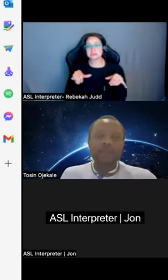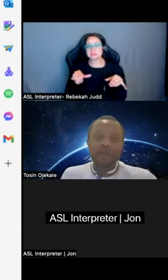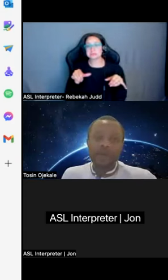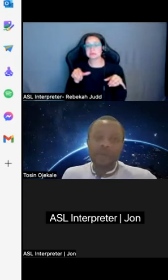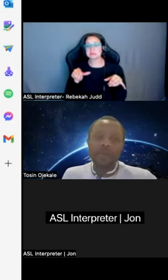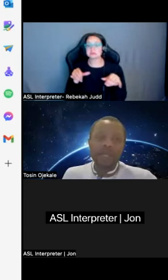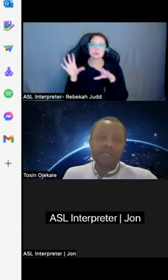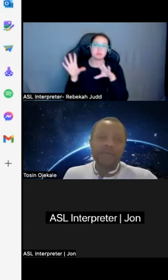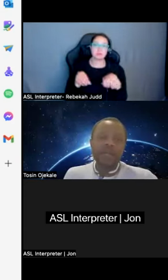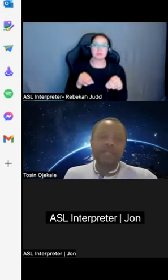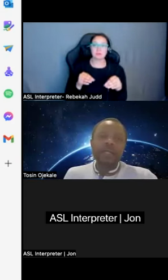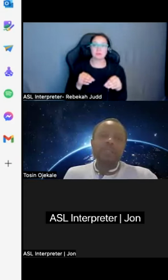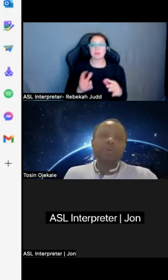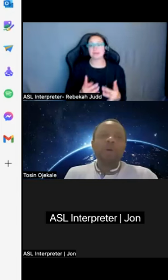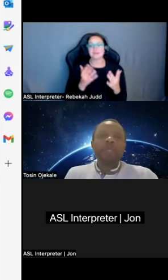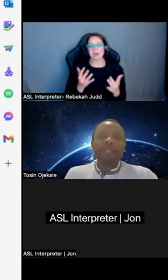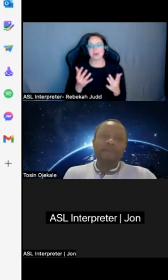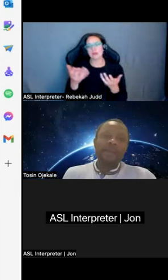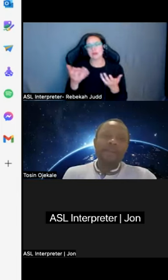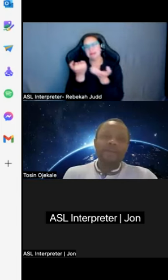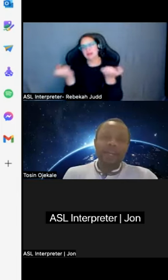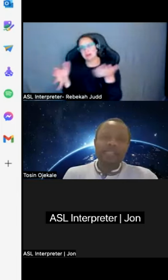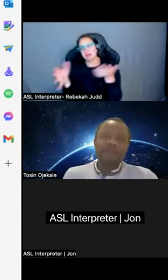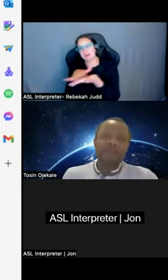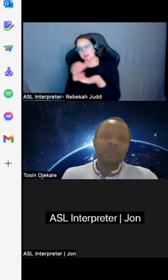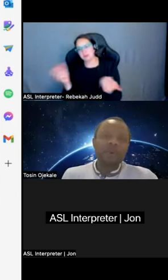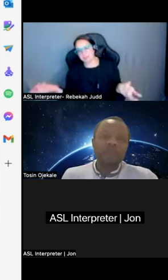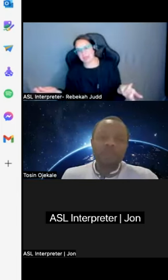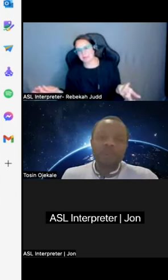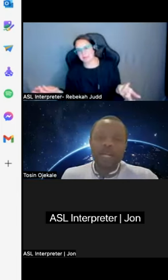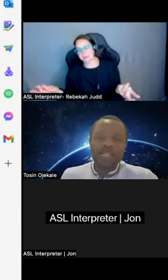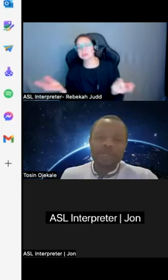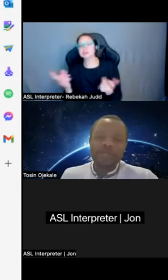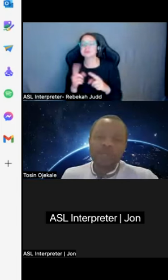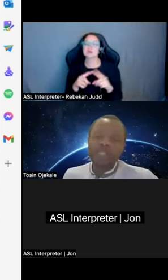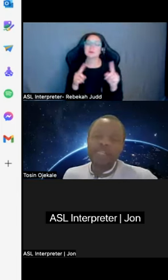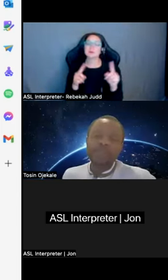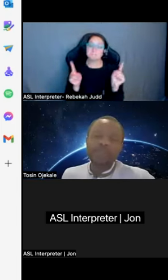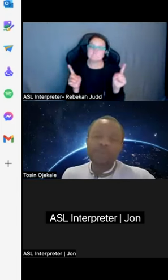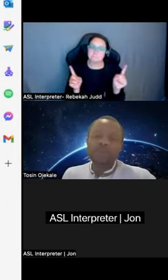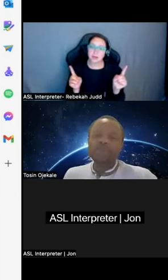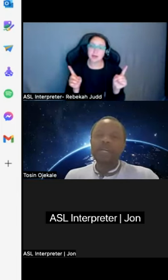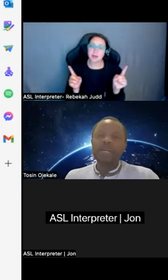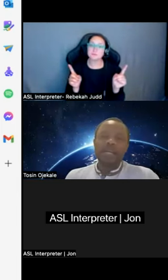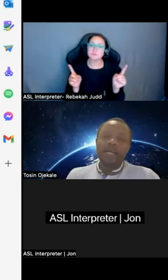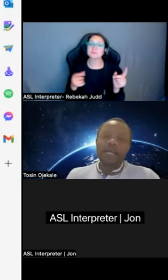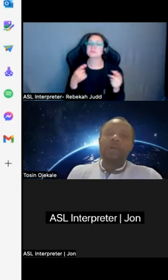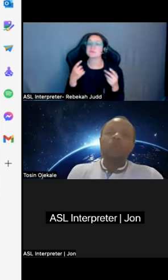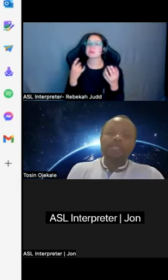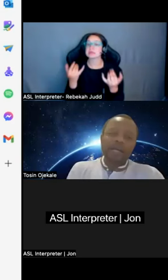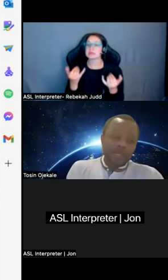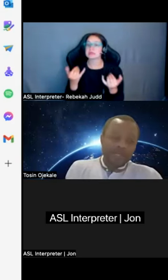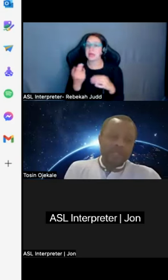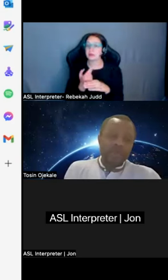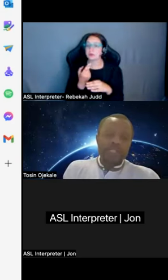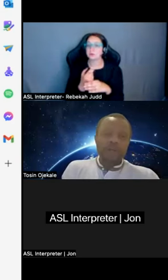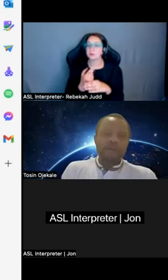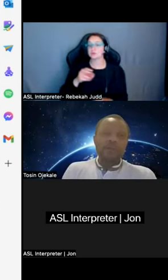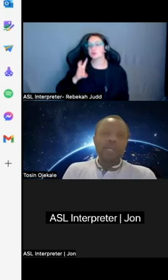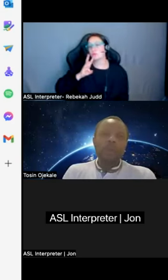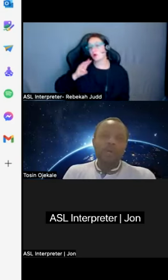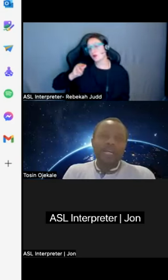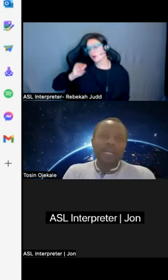a lot of equipment, right? So, but they are very effective. So what has been done is to use a water mist. So it's